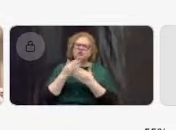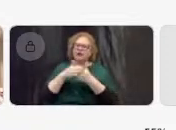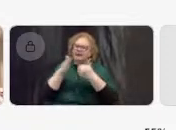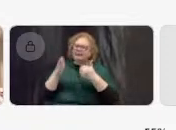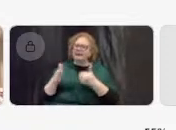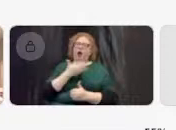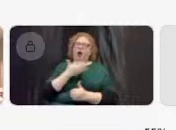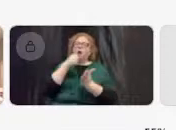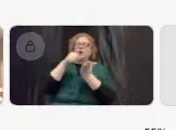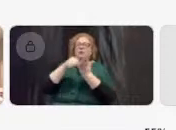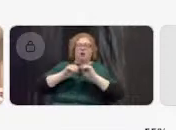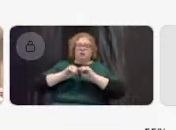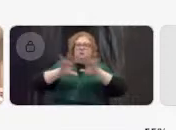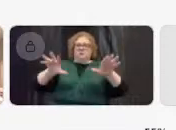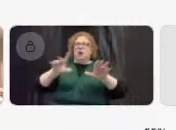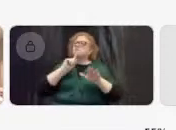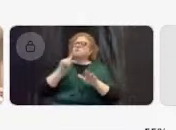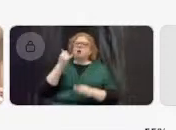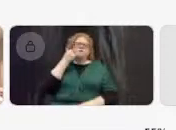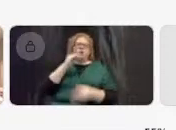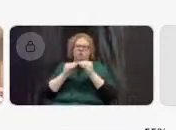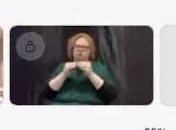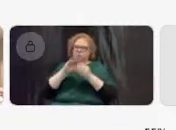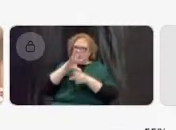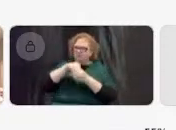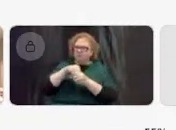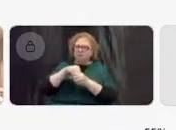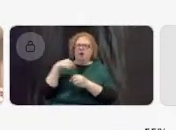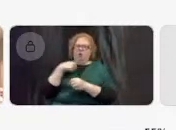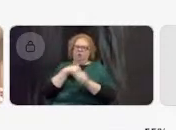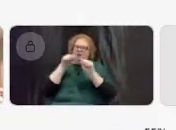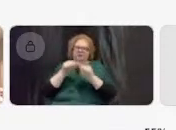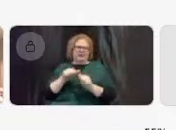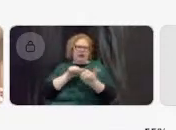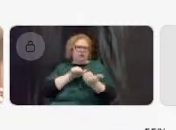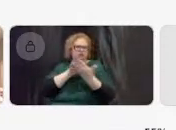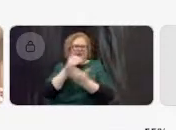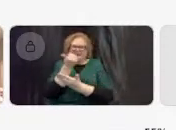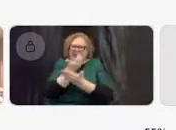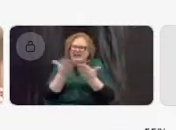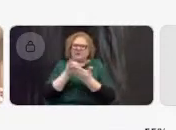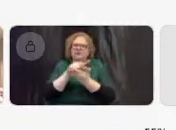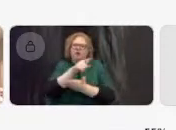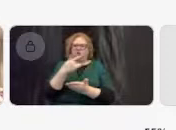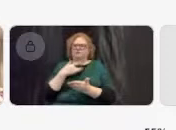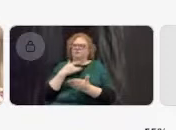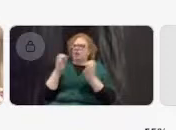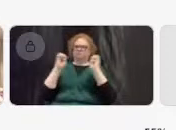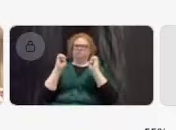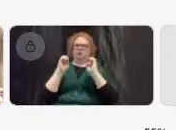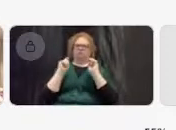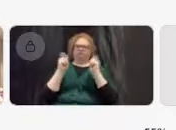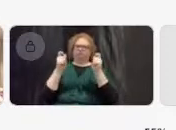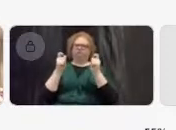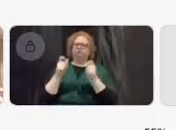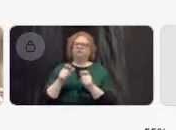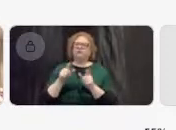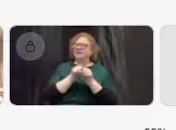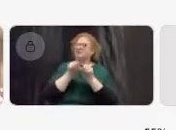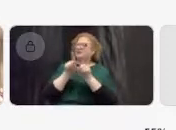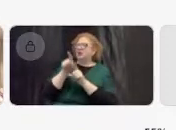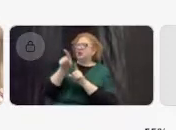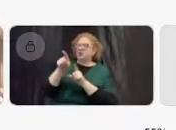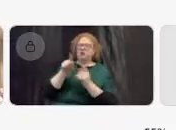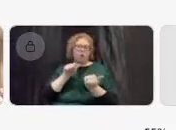our letters, and we are more than happy to address anything that may come up with urgency, similar to how you would address a permanent neighbor or a neighbor